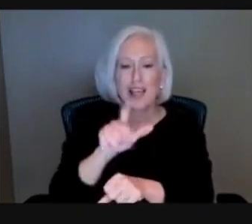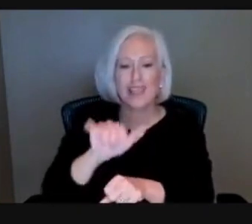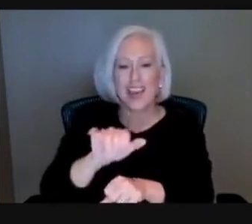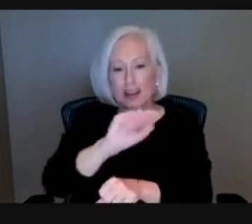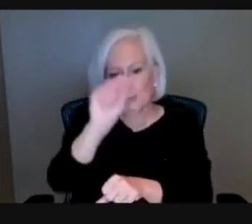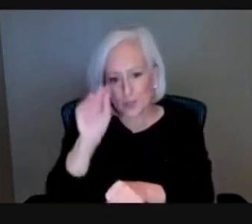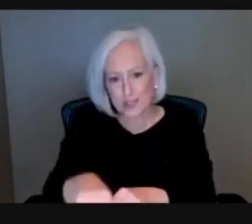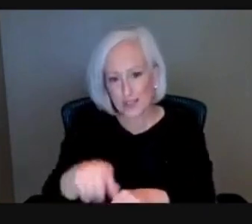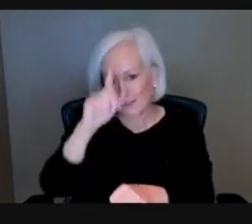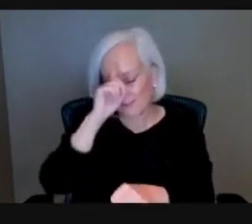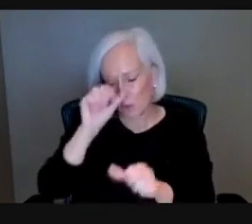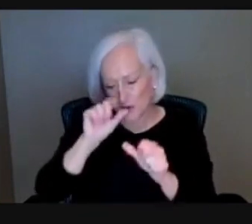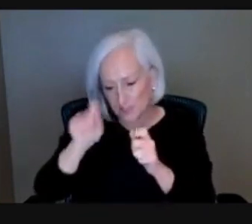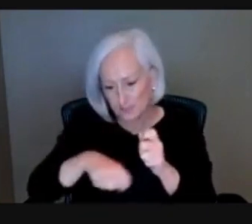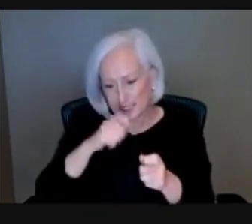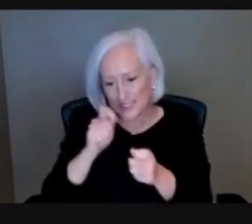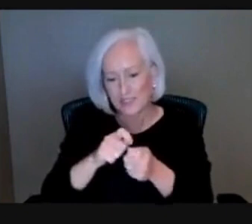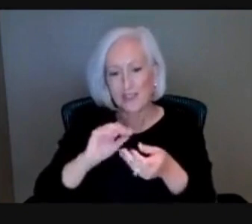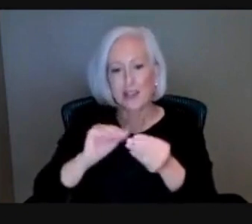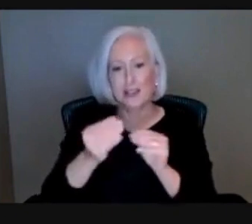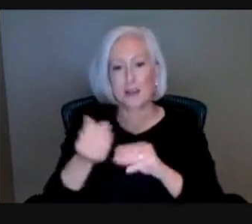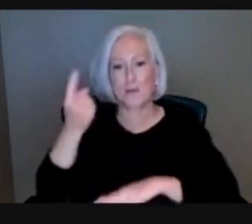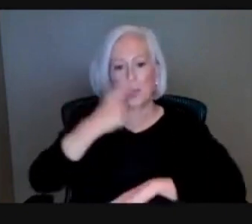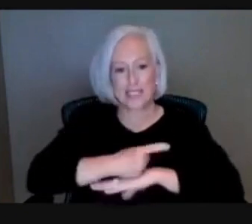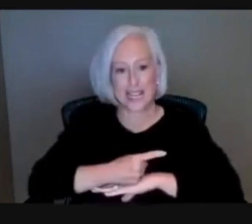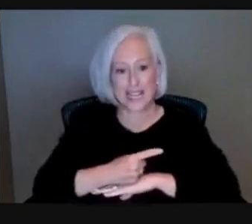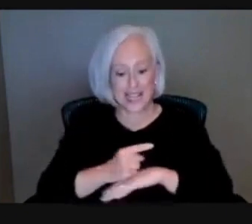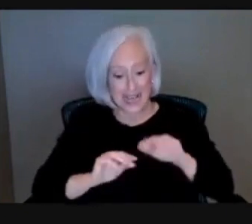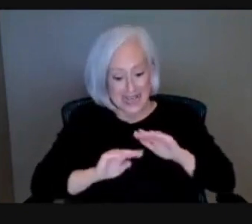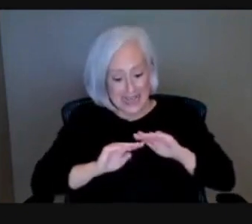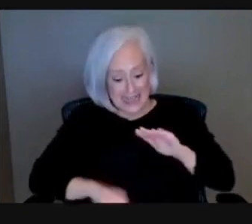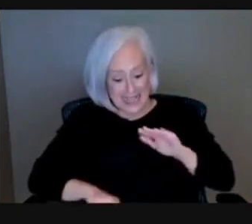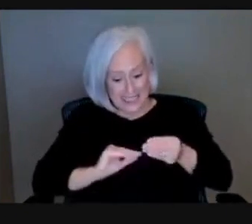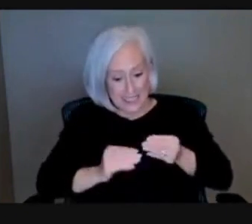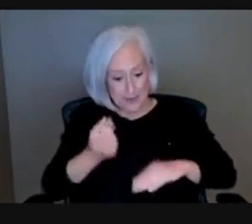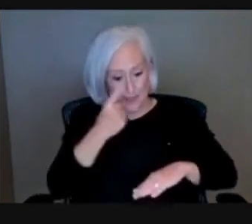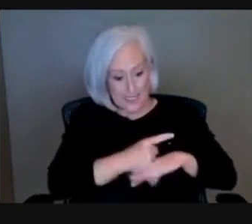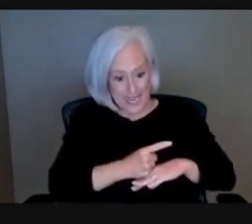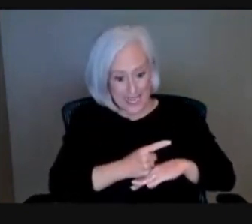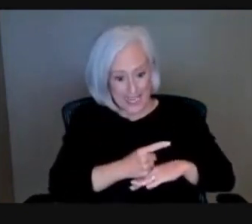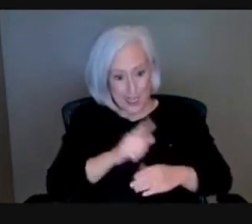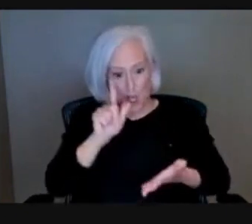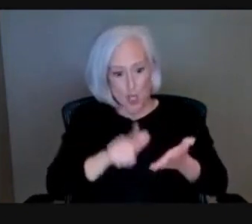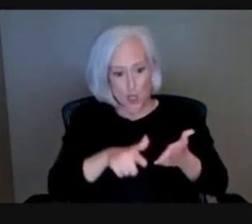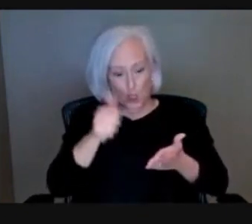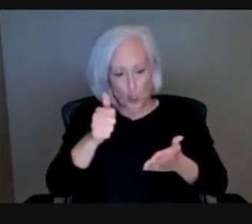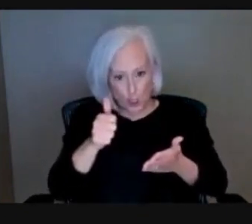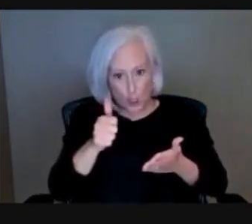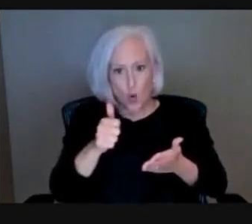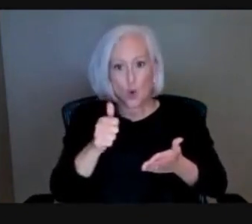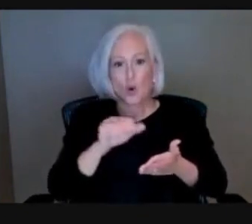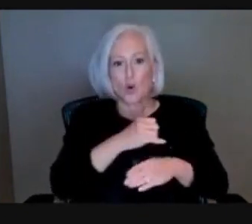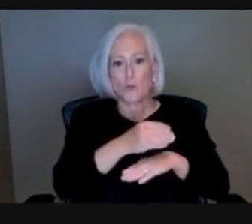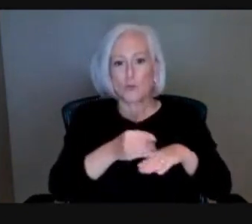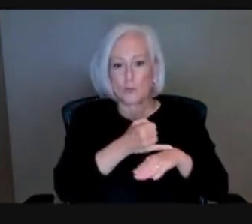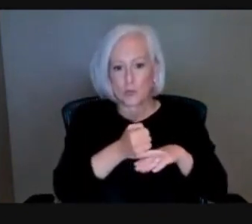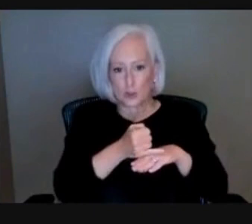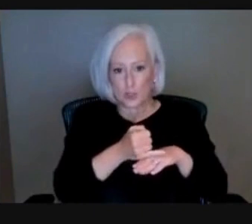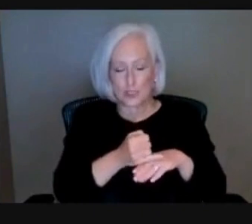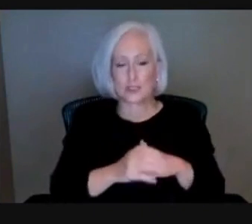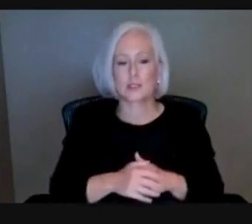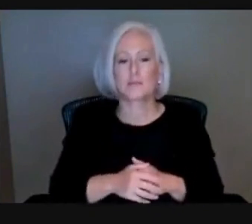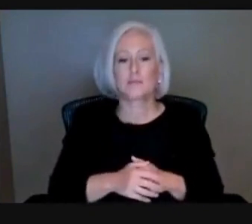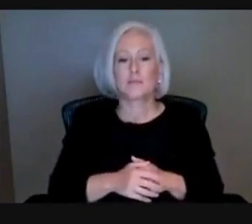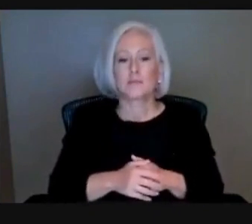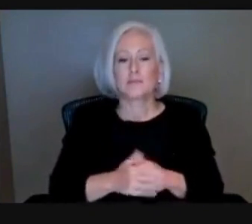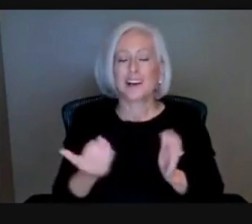days. The lower the number of days that you lock, the lower your interest rate. I'll repeat that. The lower